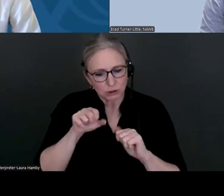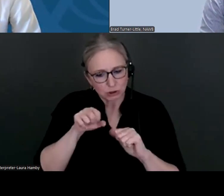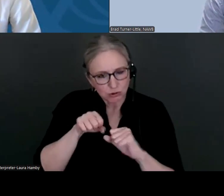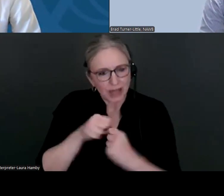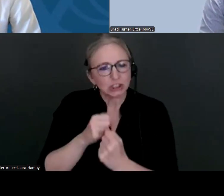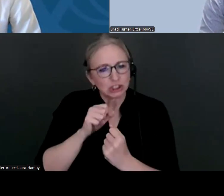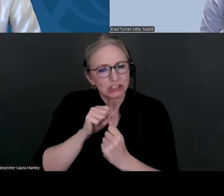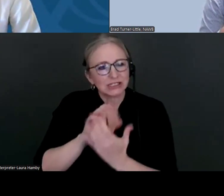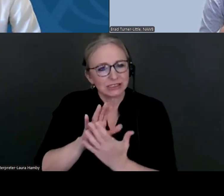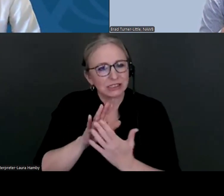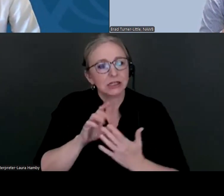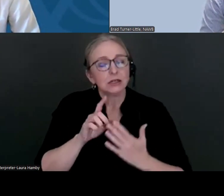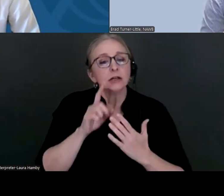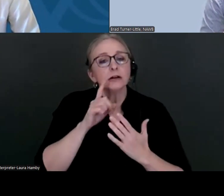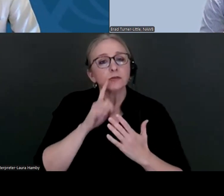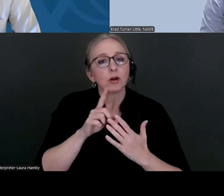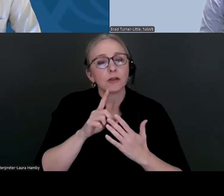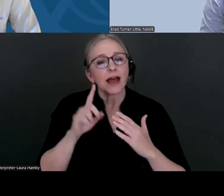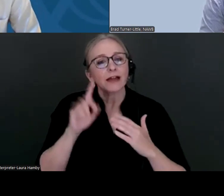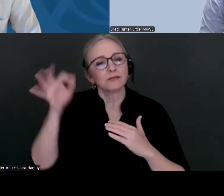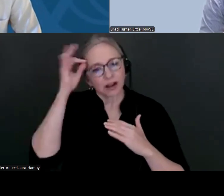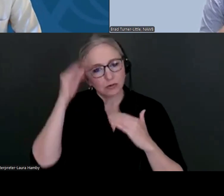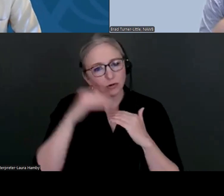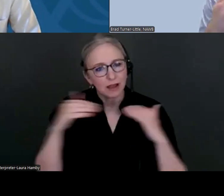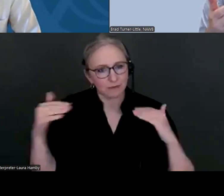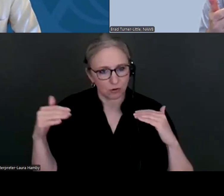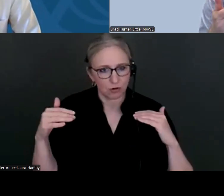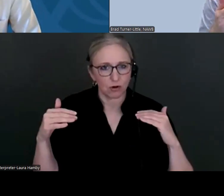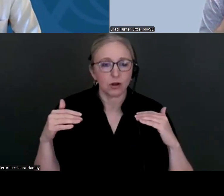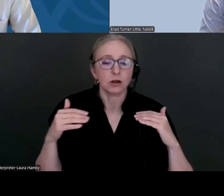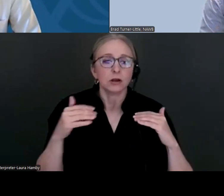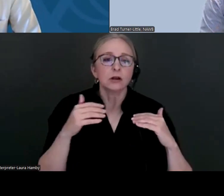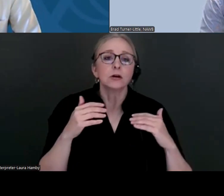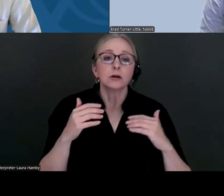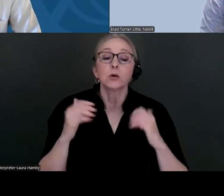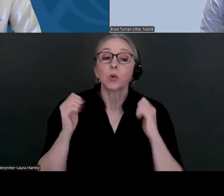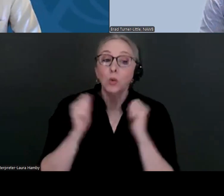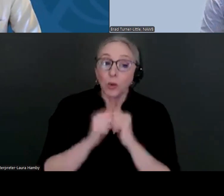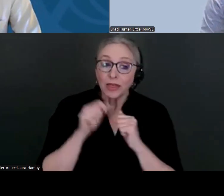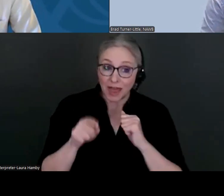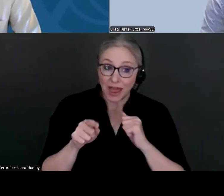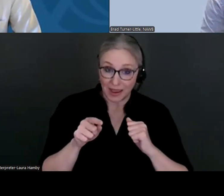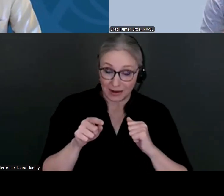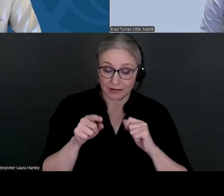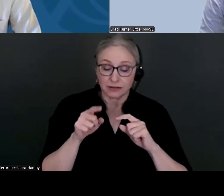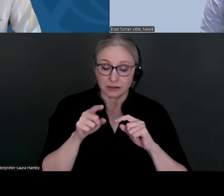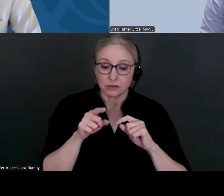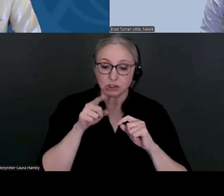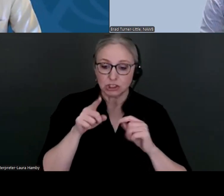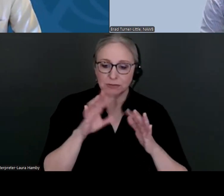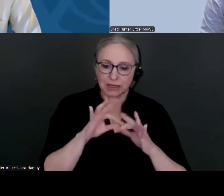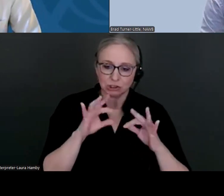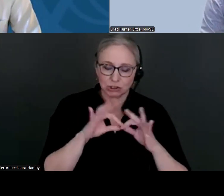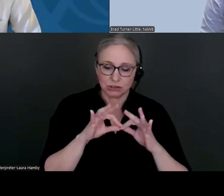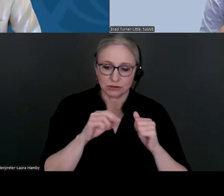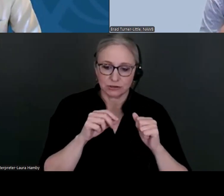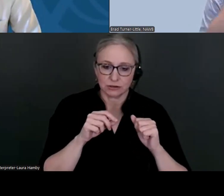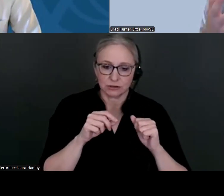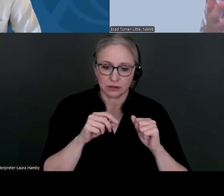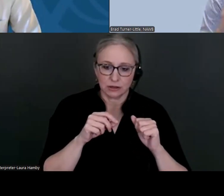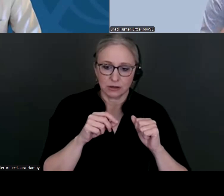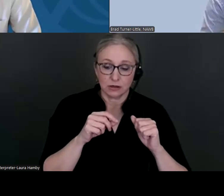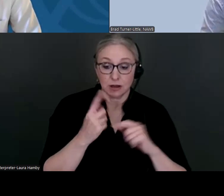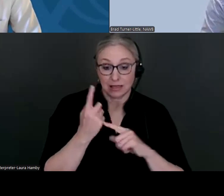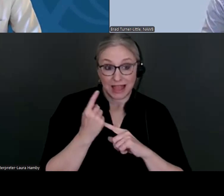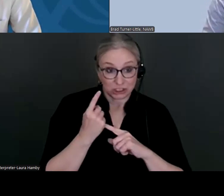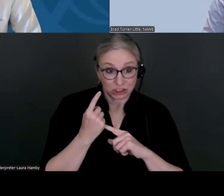of at the federal level. Coupled with that, she mentioned that last year there